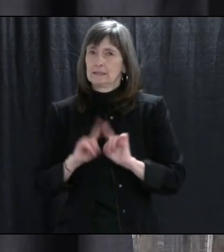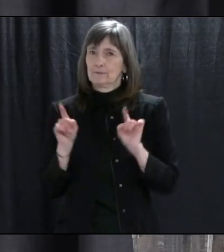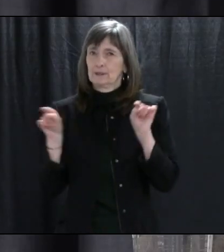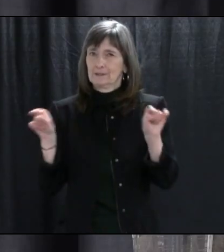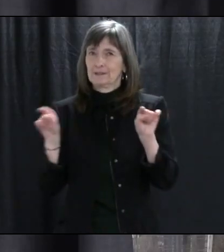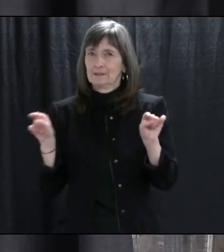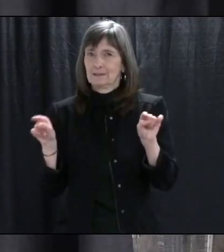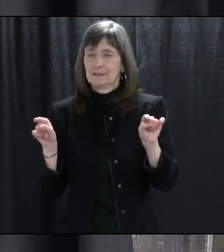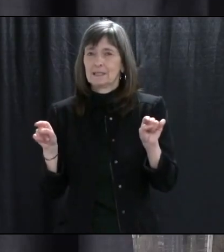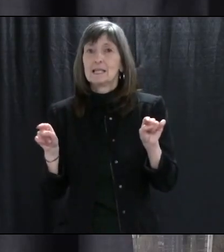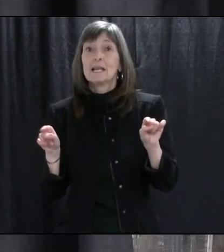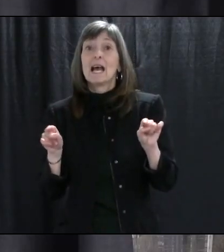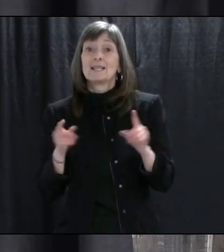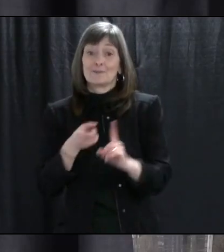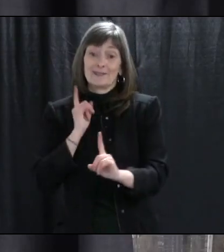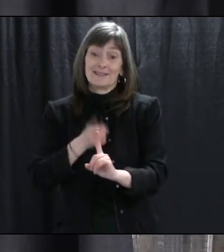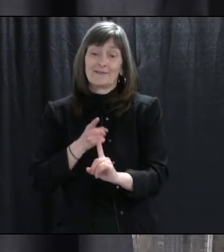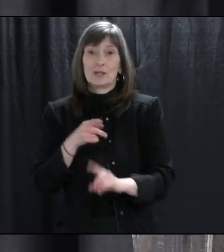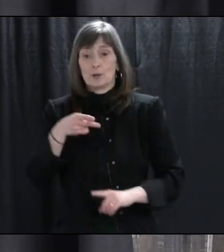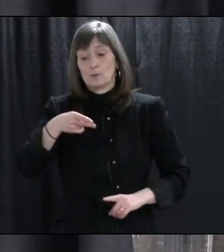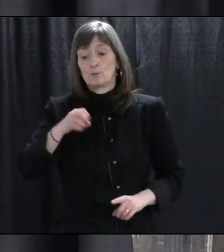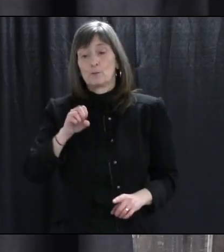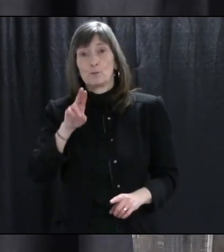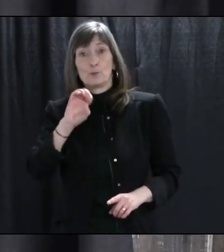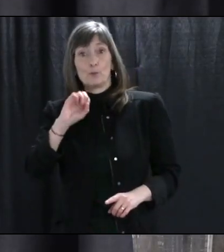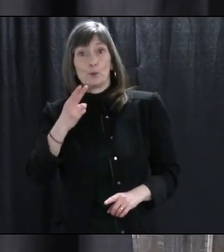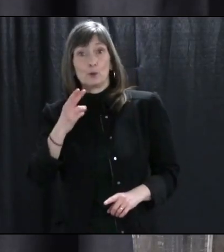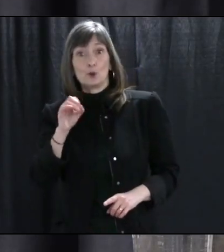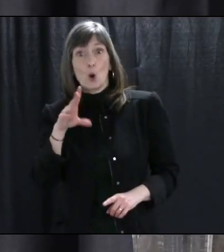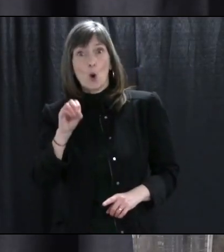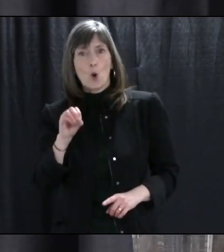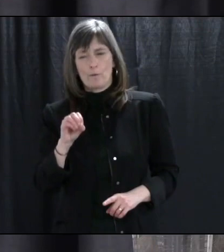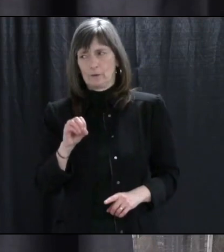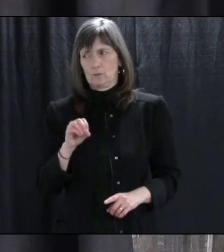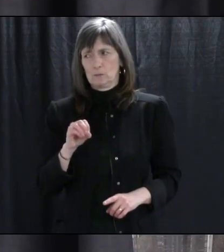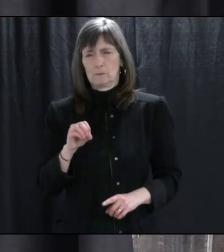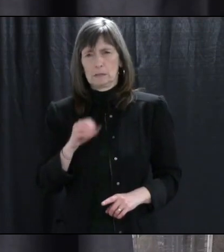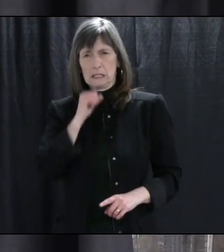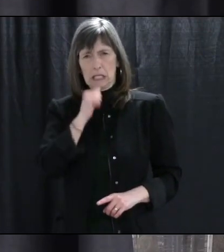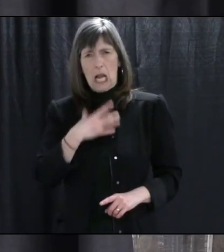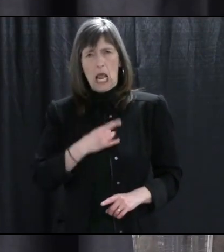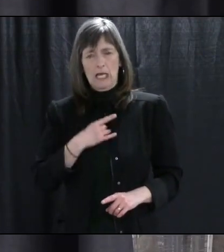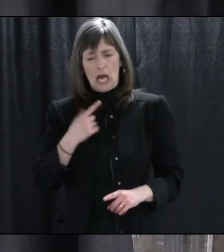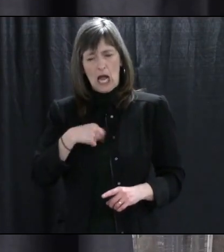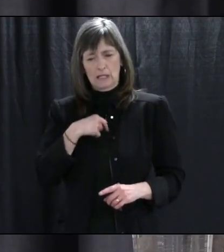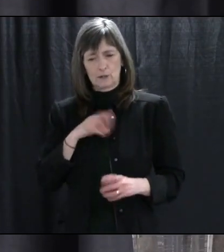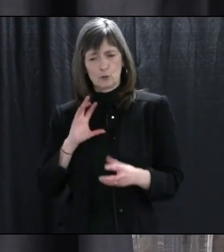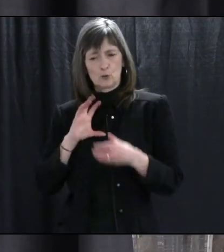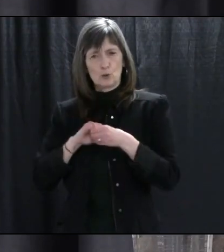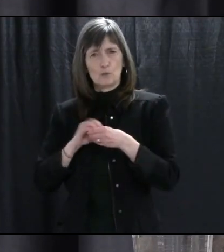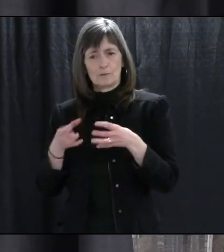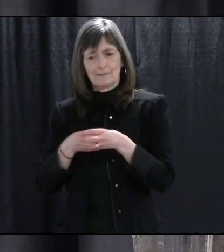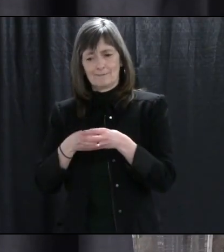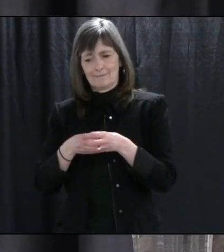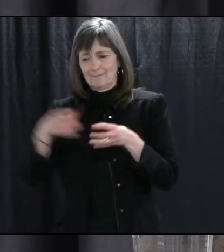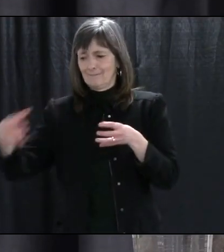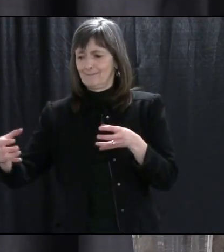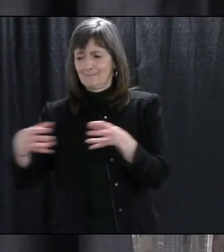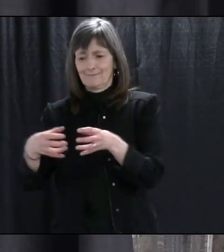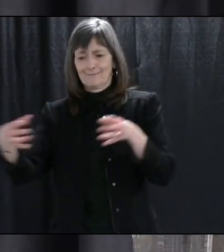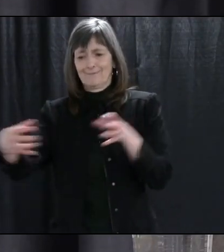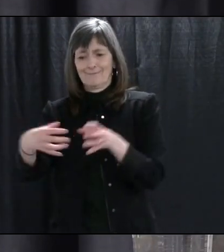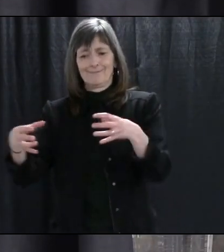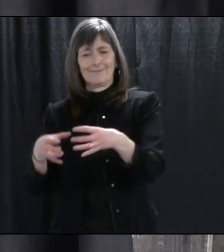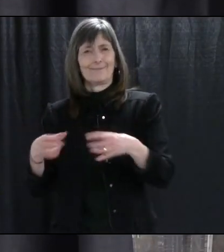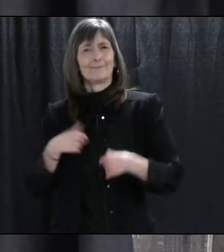comments, particularly around Pooch Cove, who didn't seem to like who they were bunched with, we used primary healthcare service areas, which